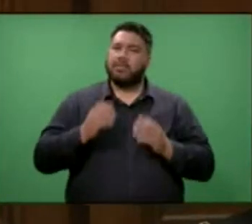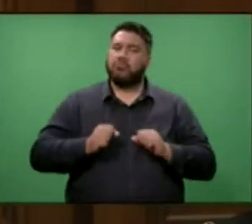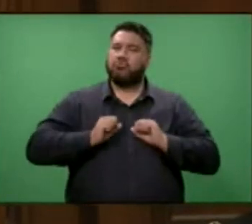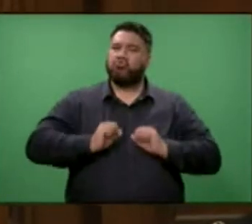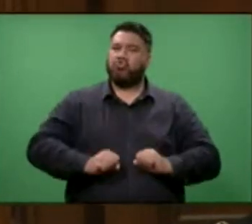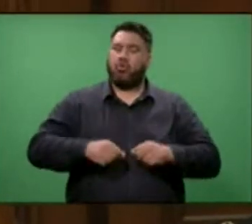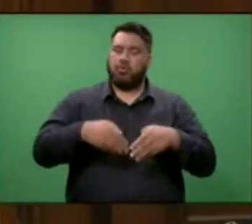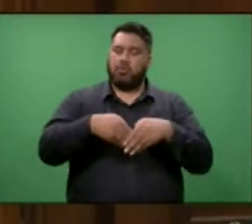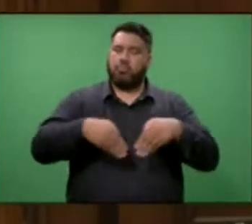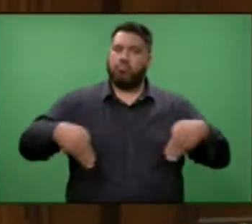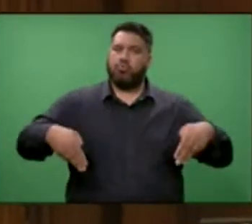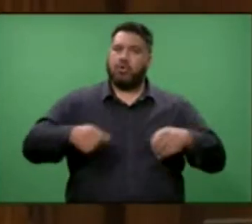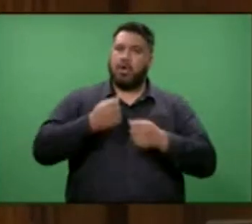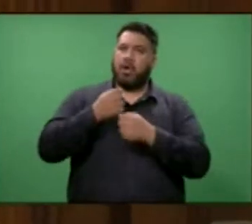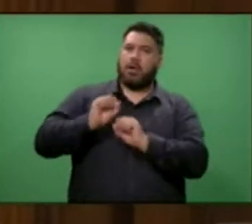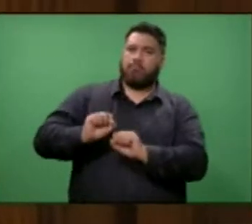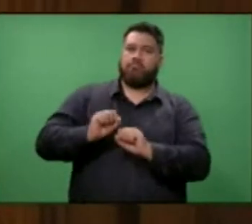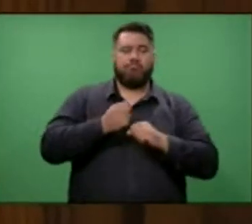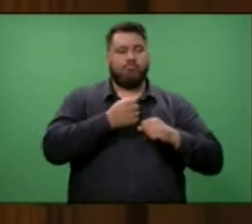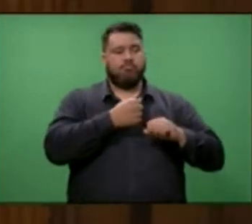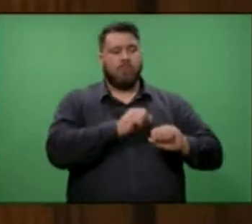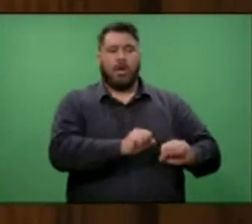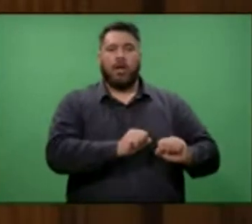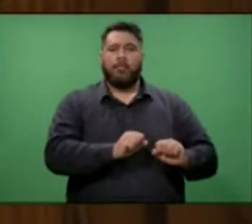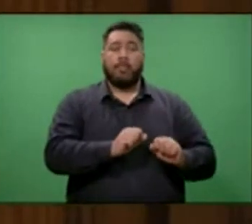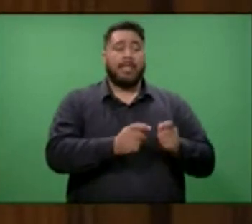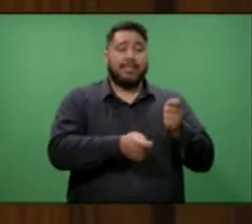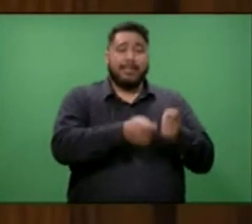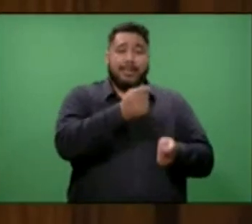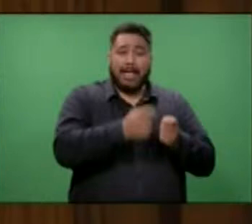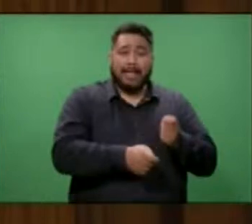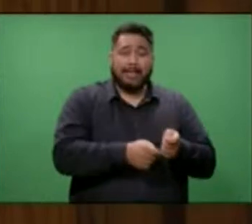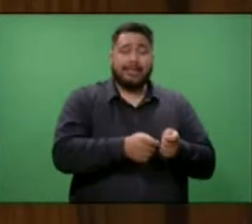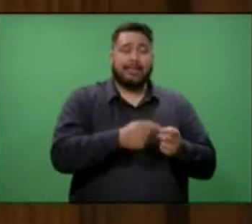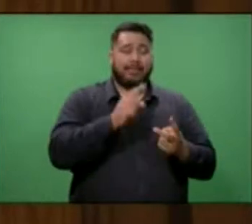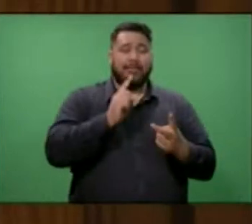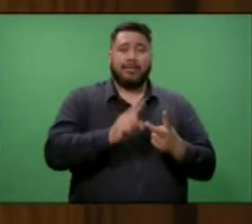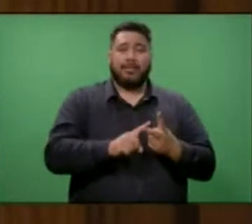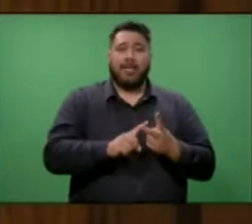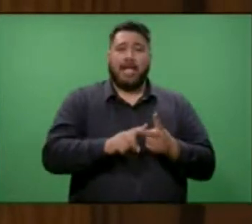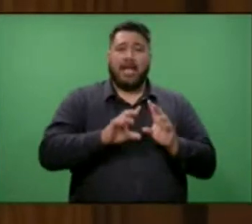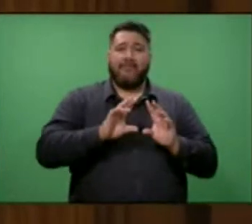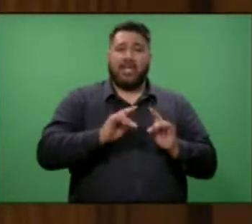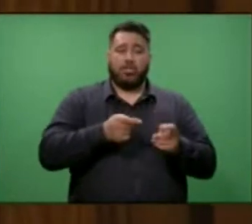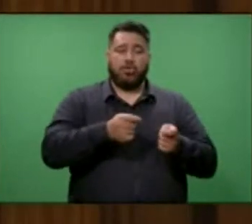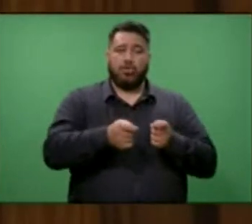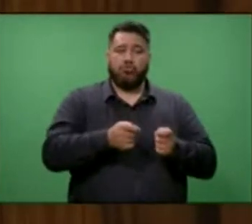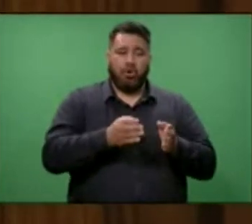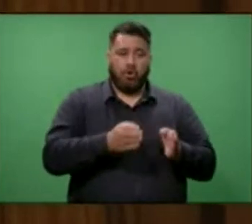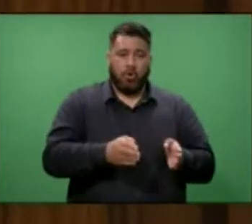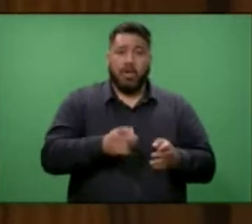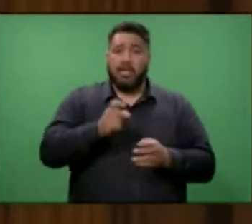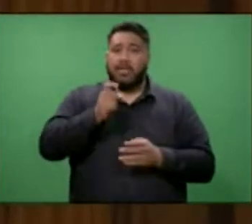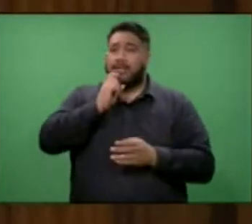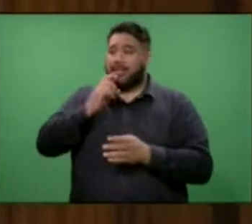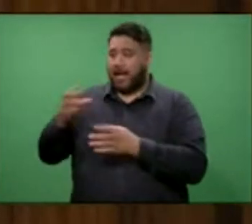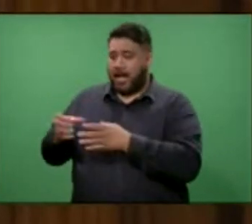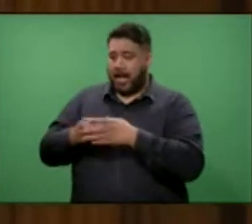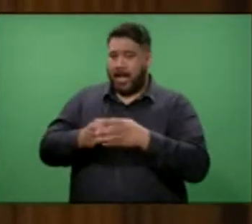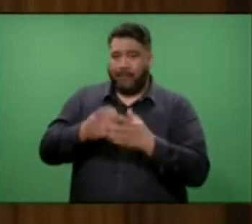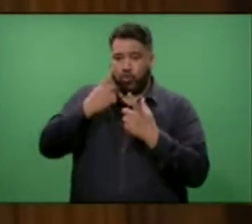protections. Testing, infection control procedures, and professional and quality staffing will